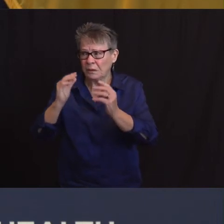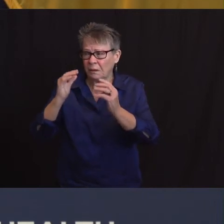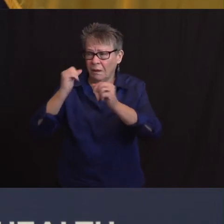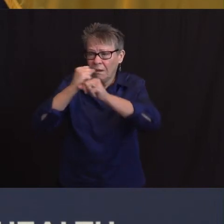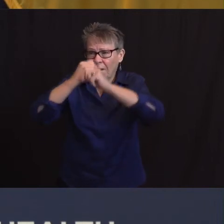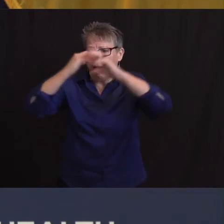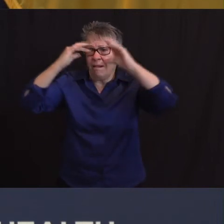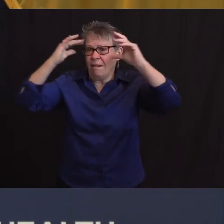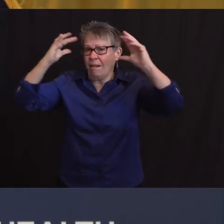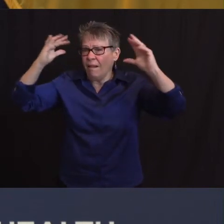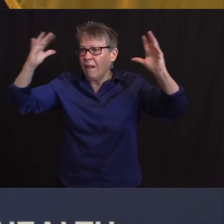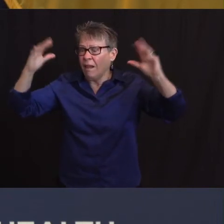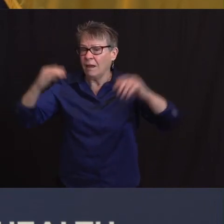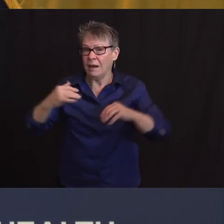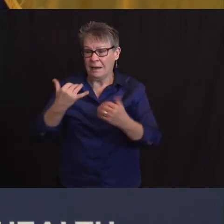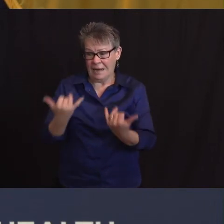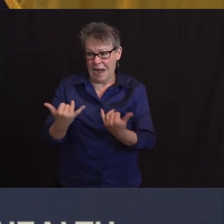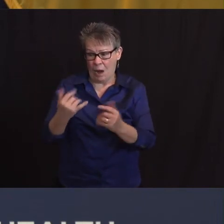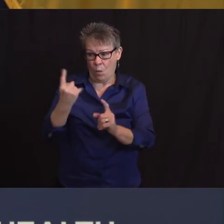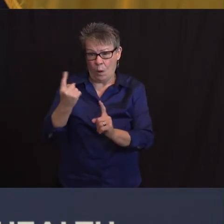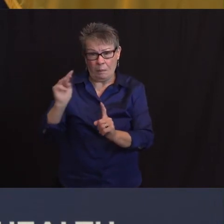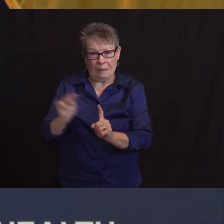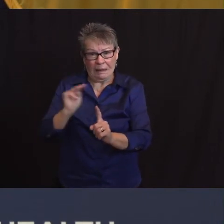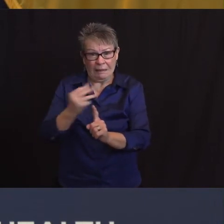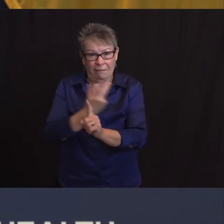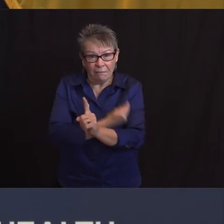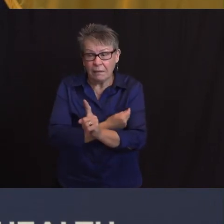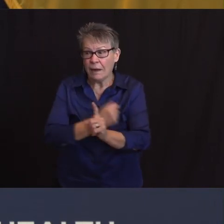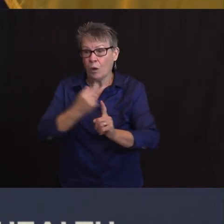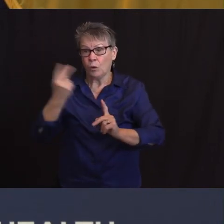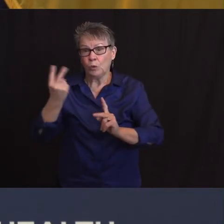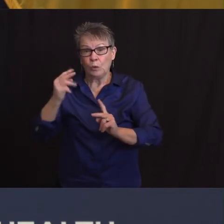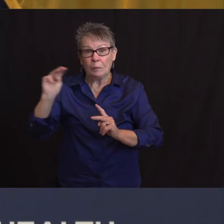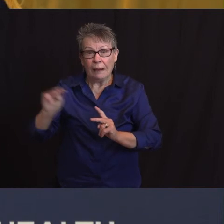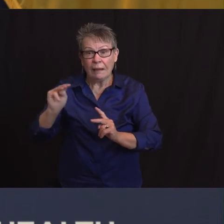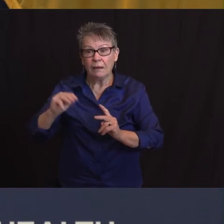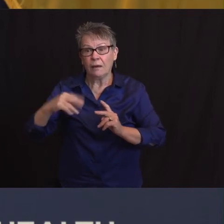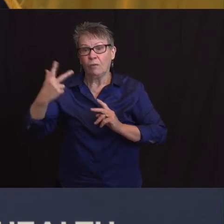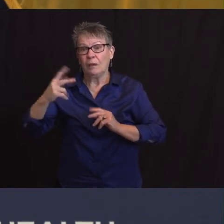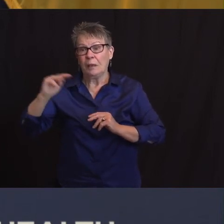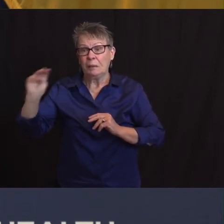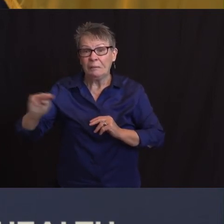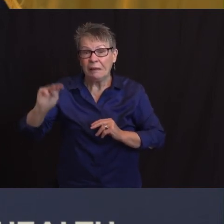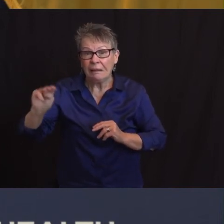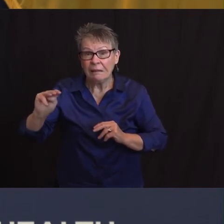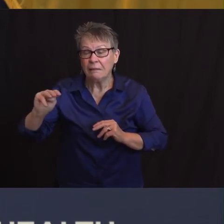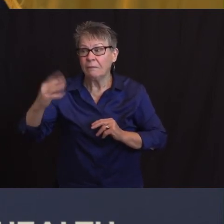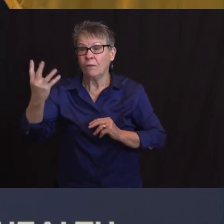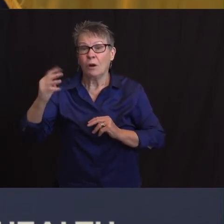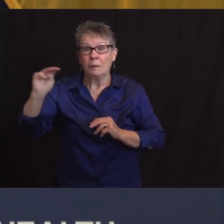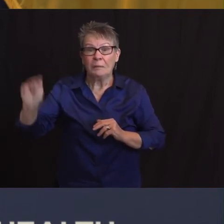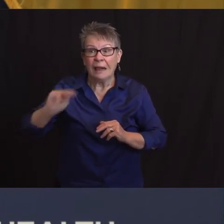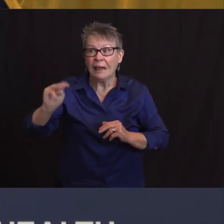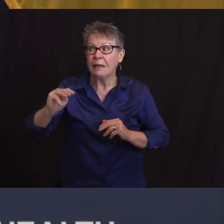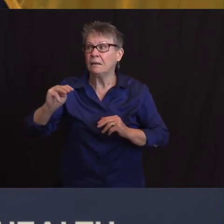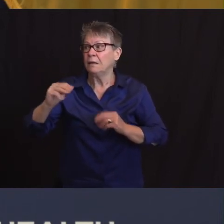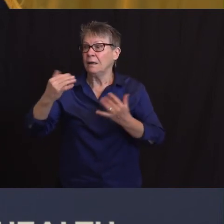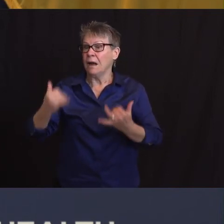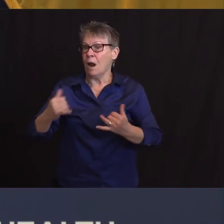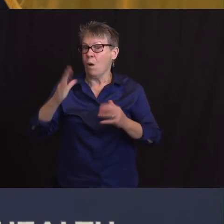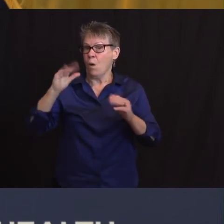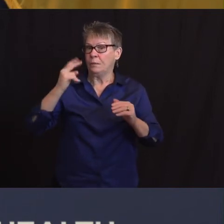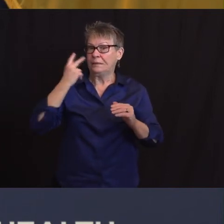up, and you combine that with the epidemiological curves cresting and starting to come down a little bit, warmer